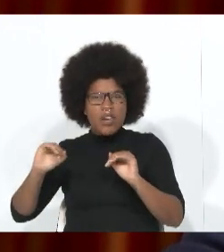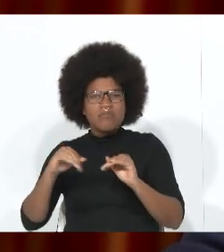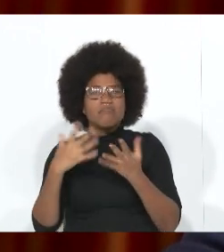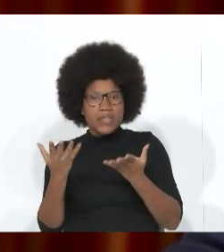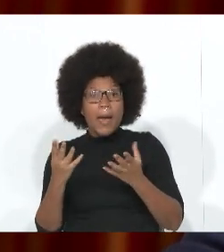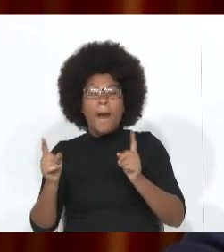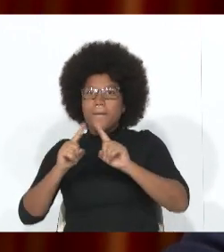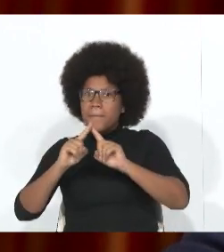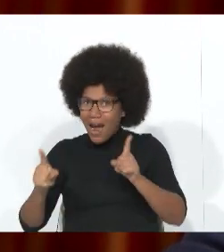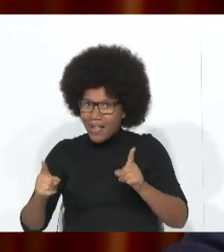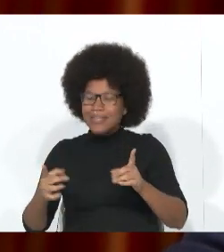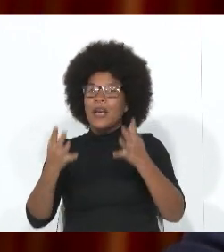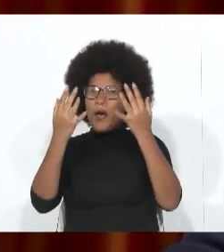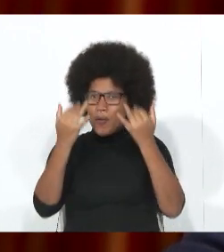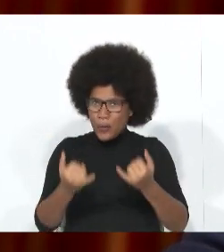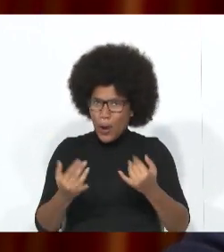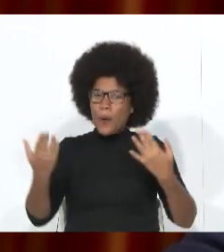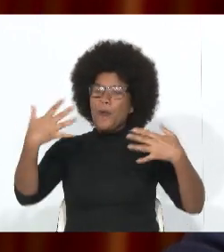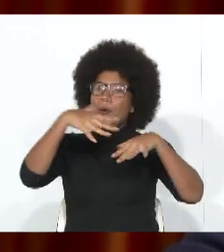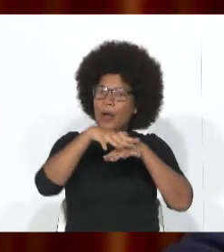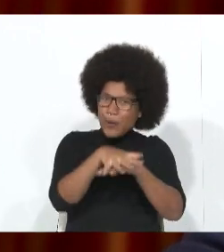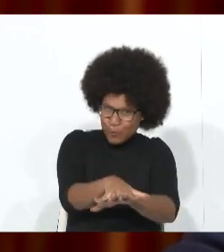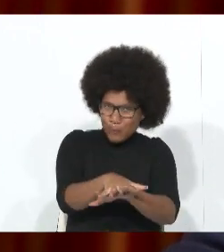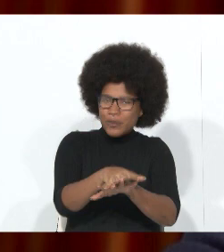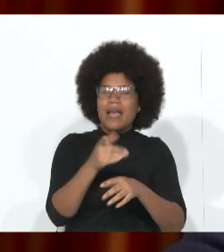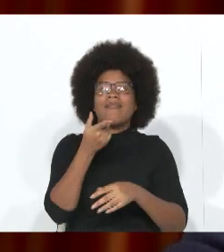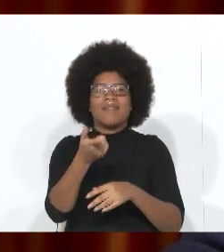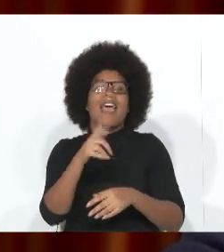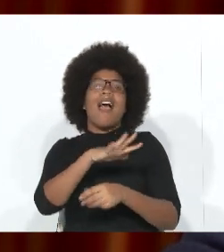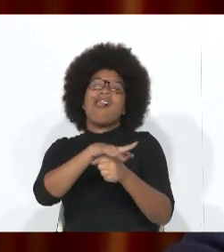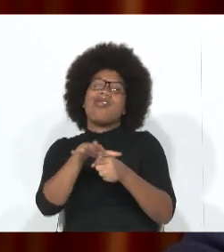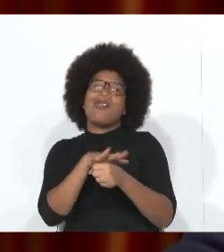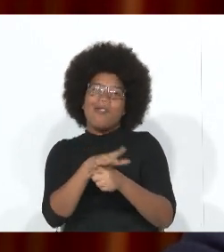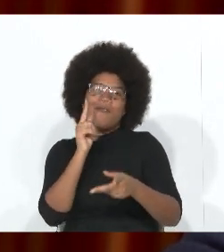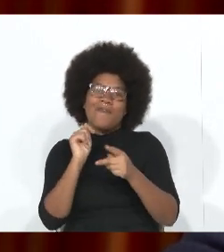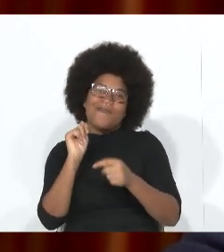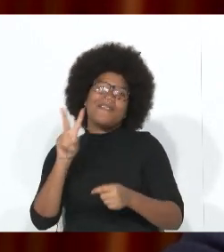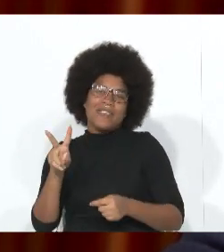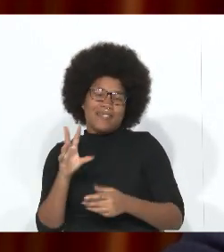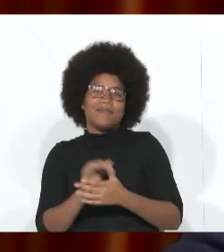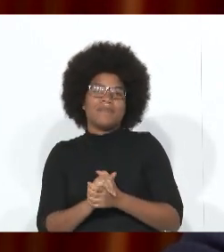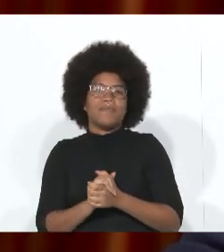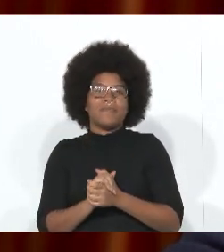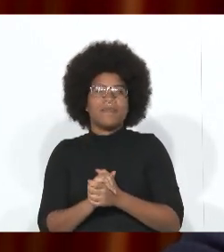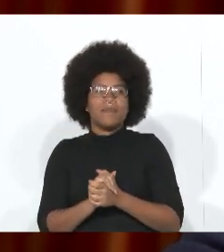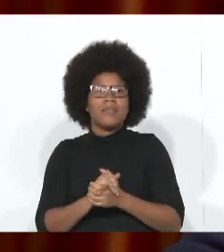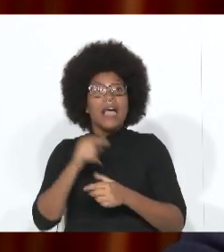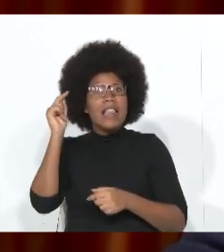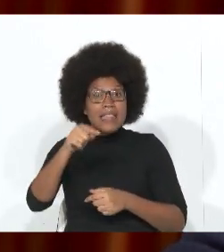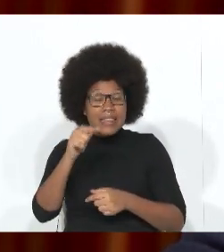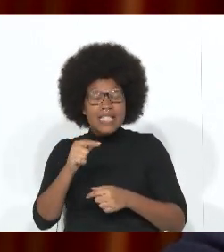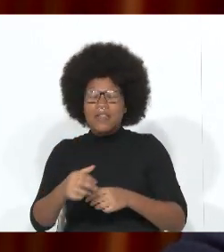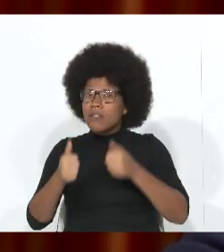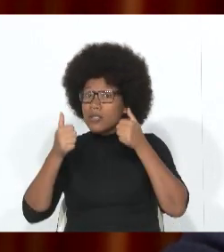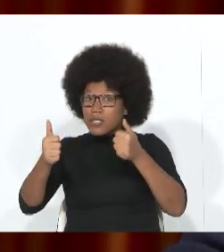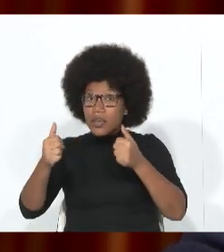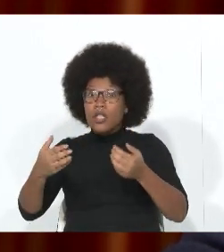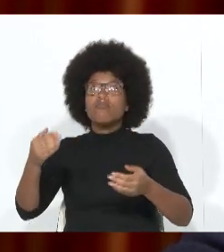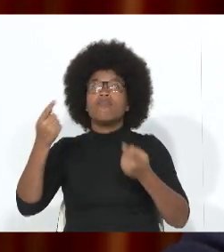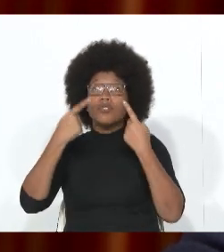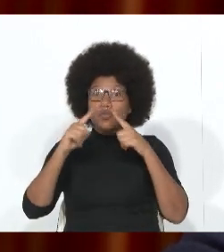viewing, and access to on-screen electronic programming guides. This is also good news for our